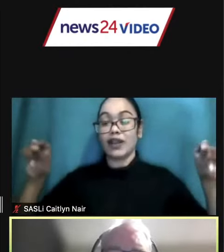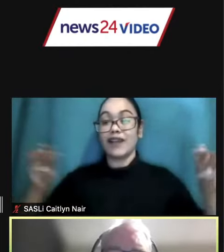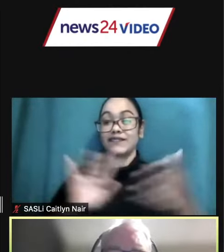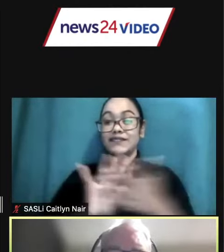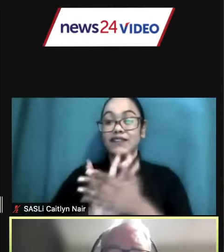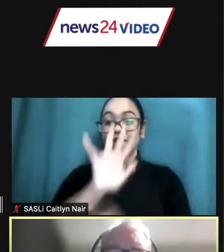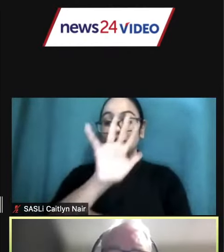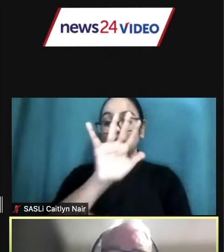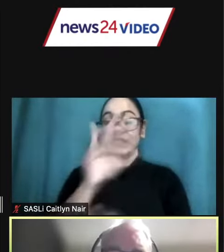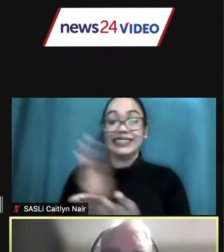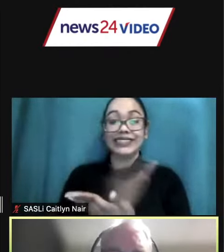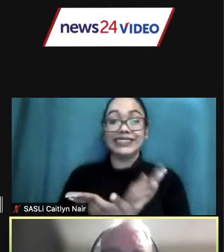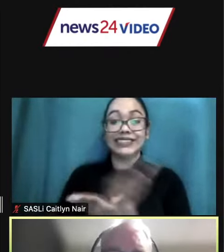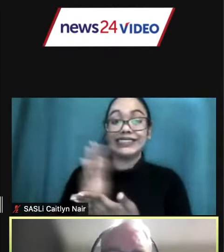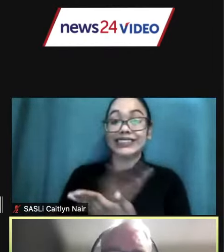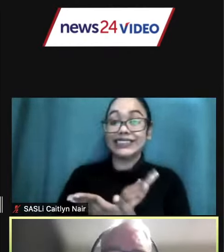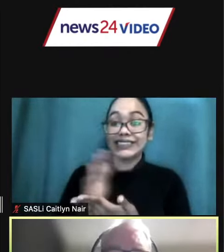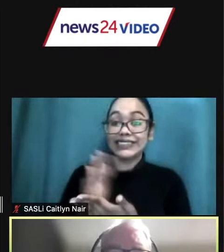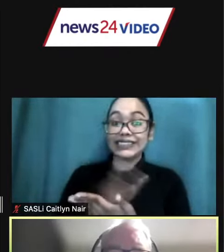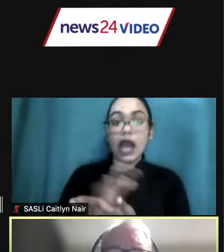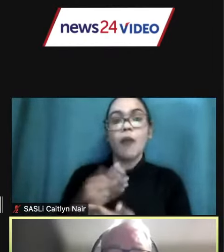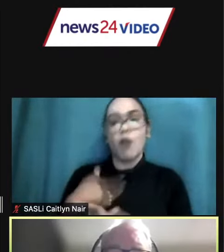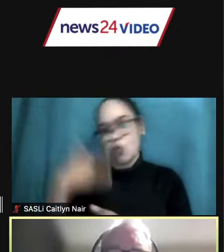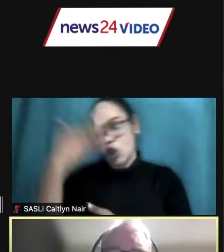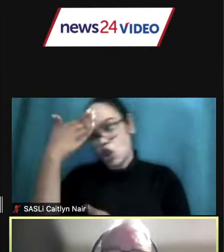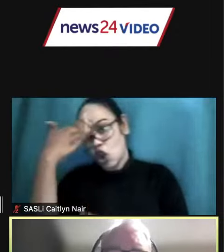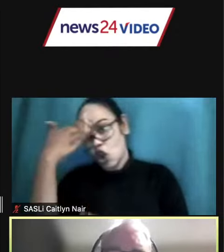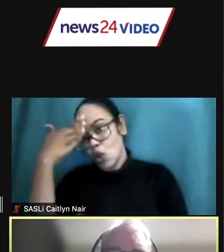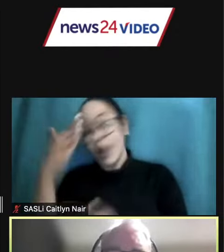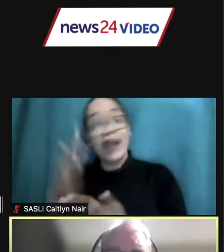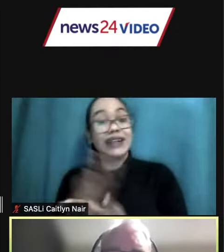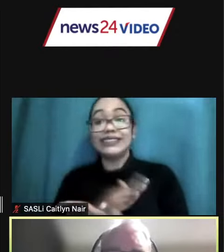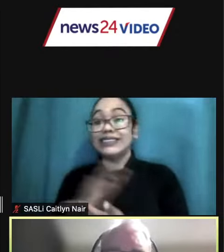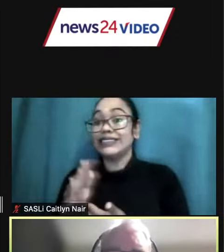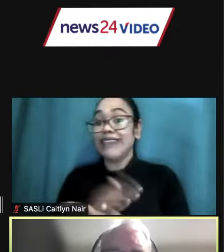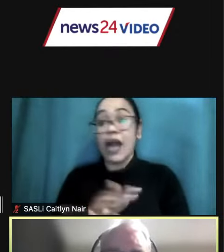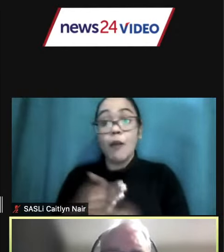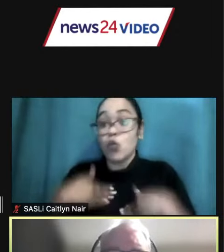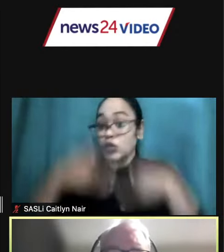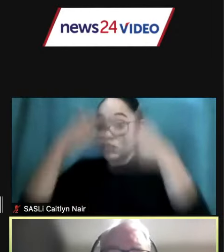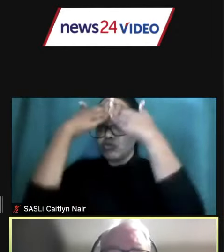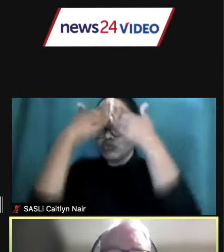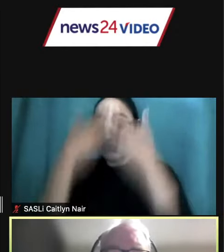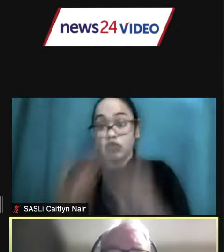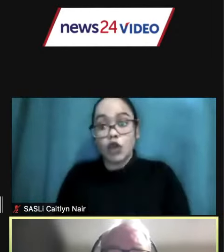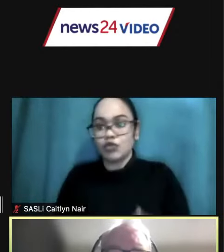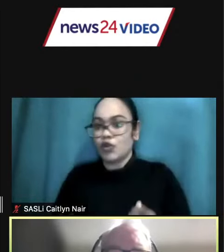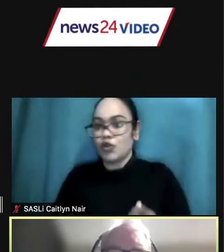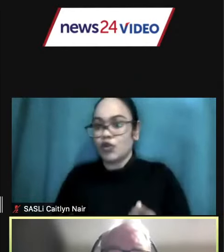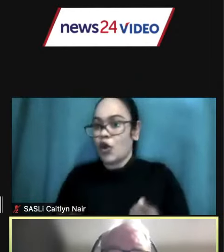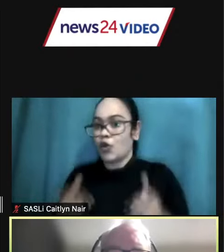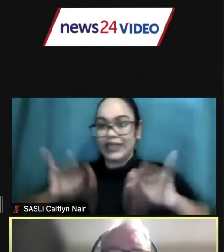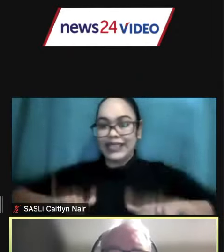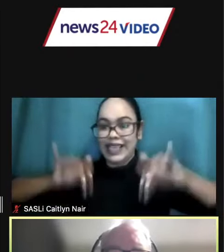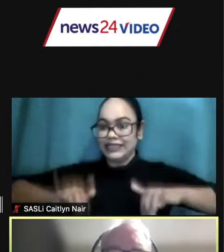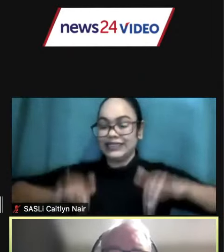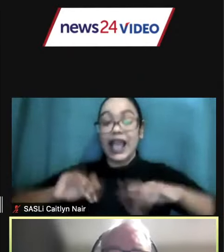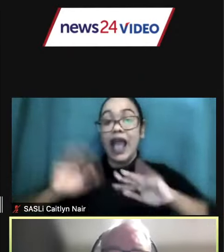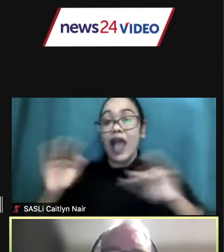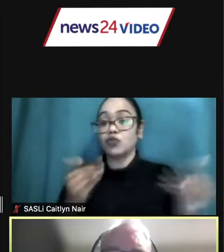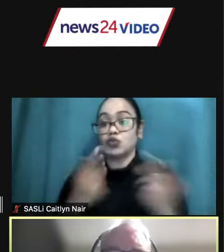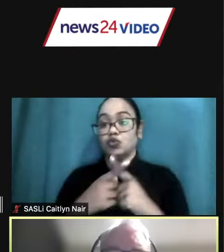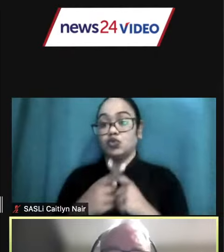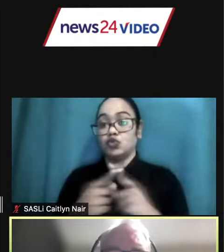some of these are familiar to us, but many of them are not familiar to us. And here we're just really